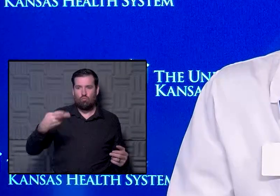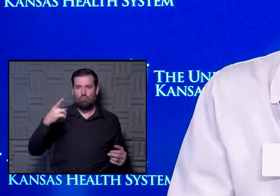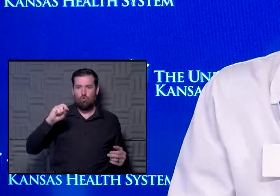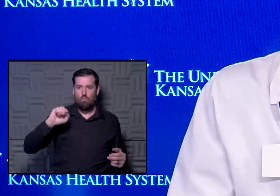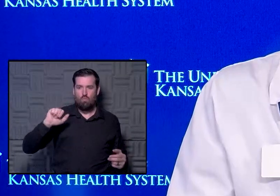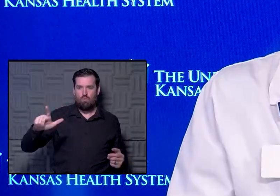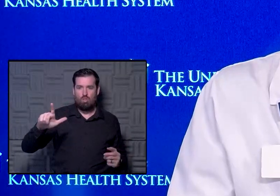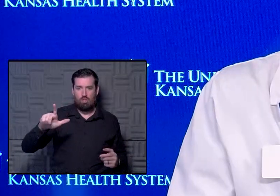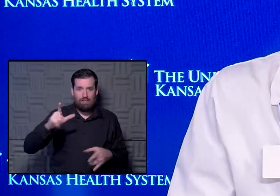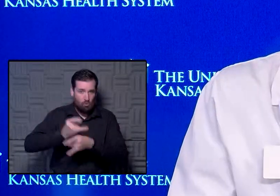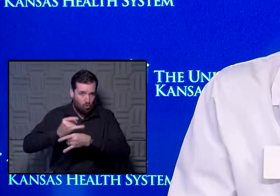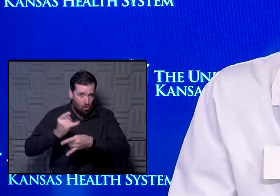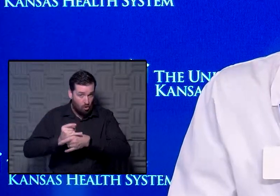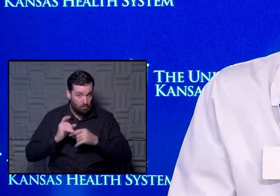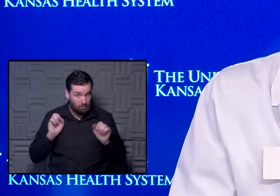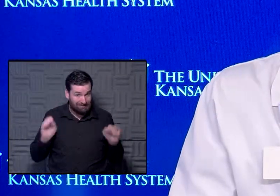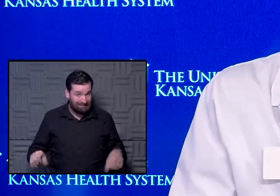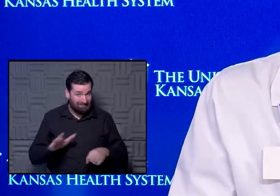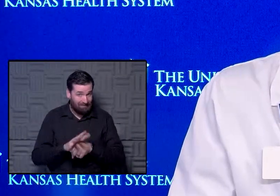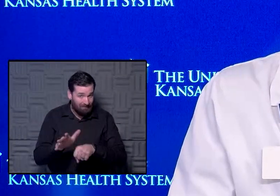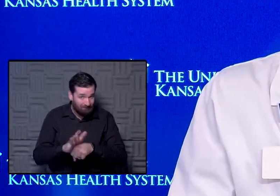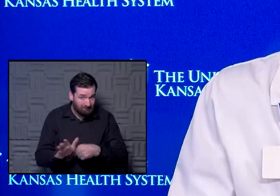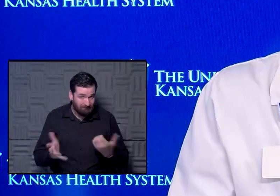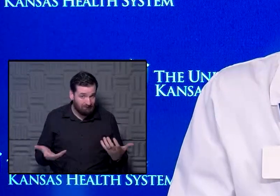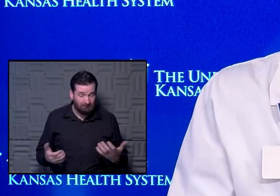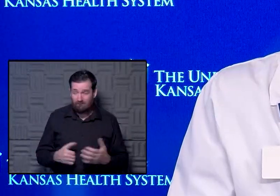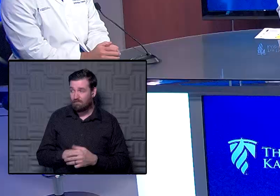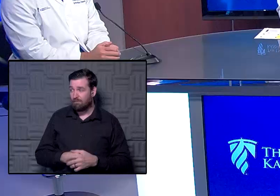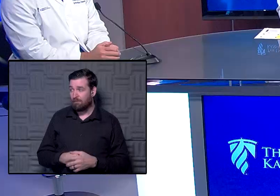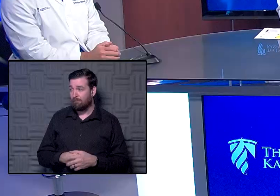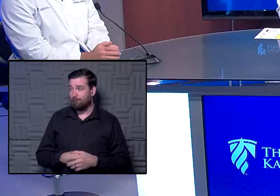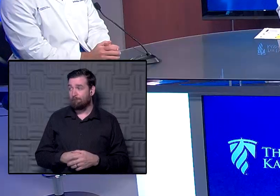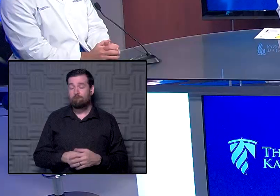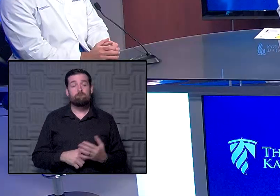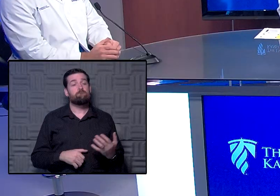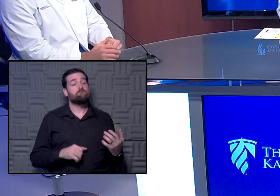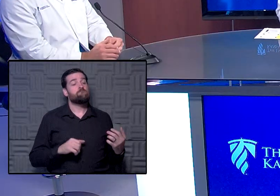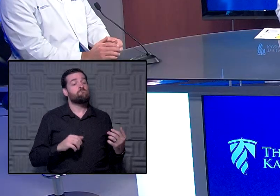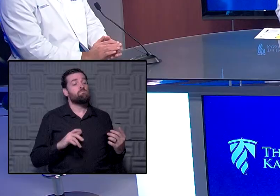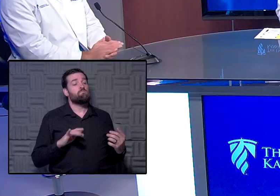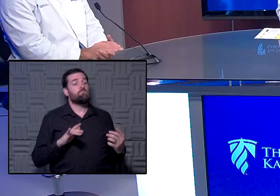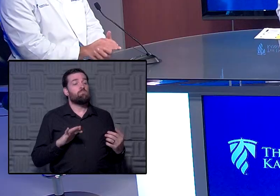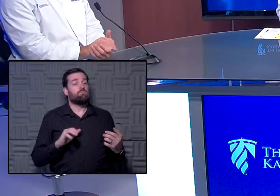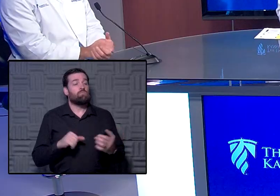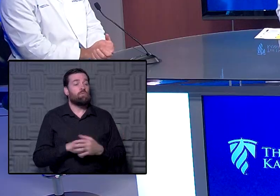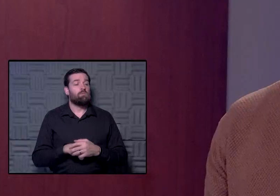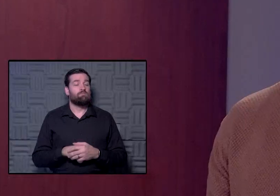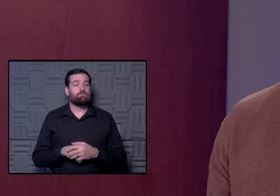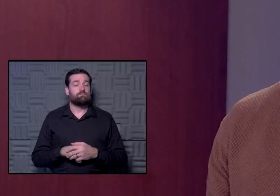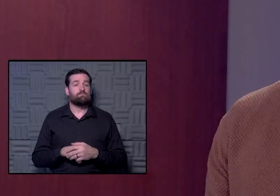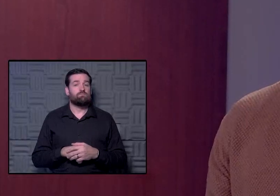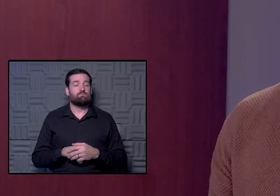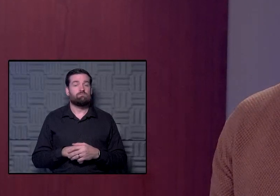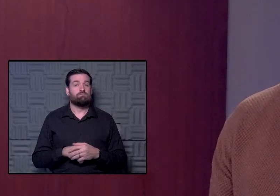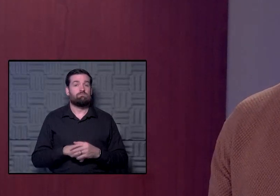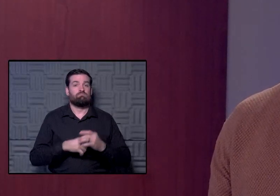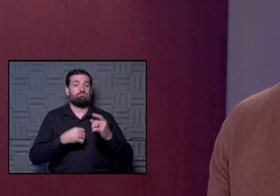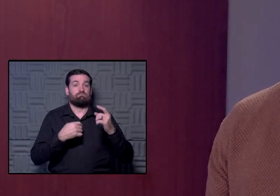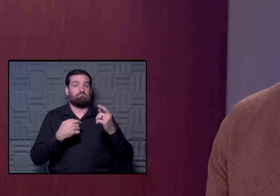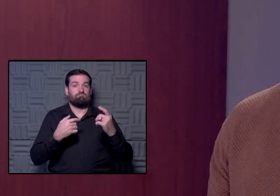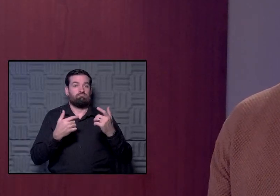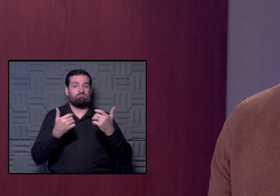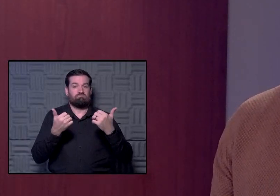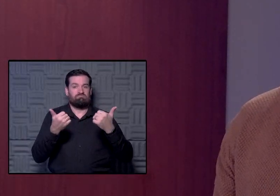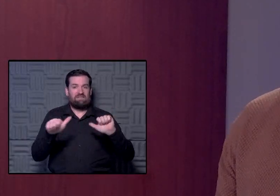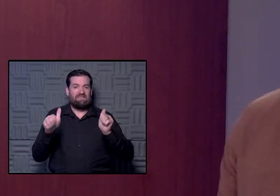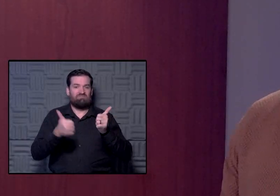did I say that right? Yeah. If that's good to use. Yeah, so any regulatory body